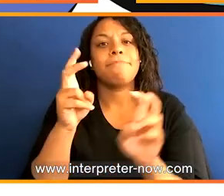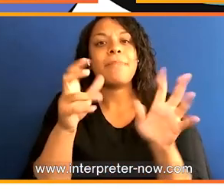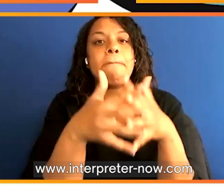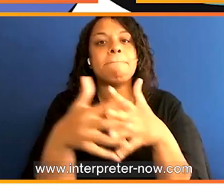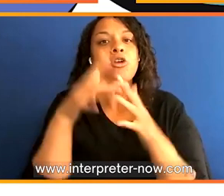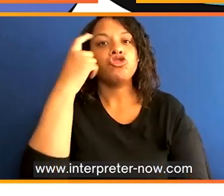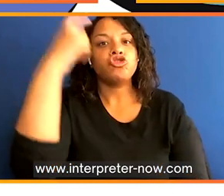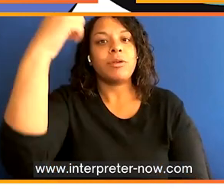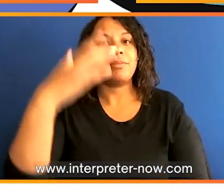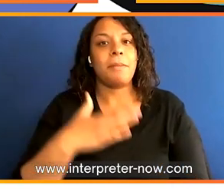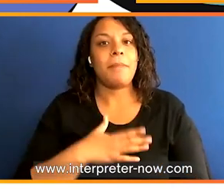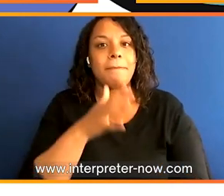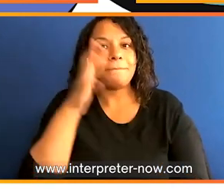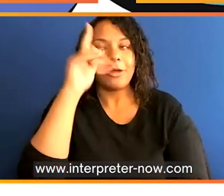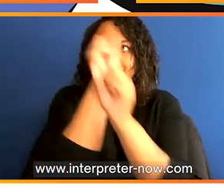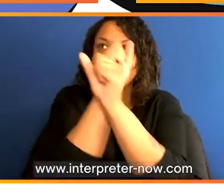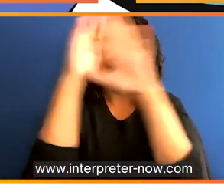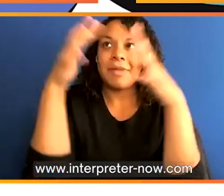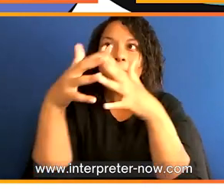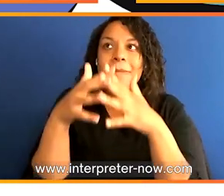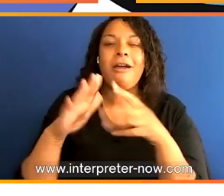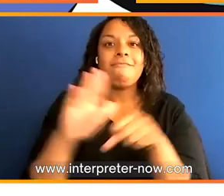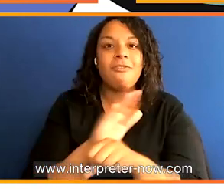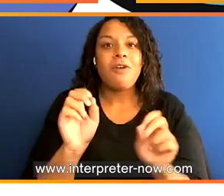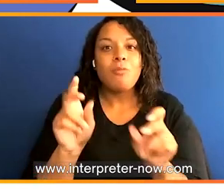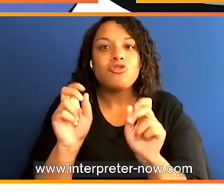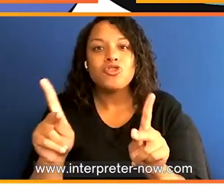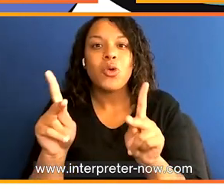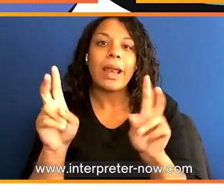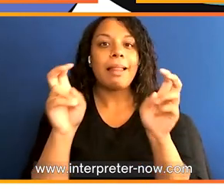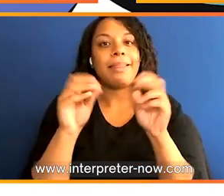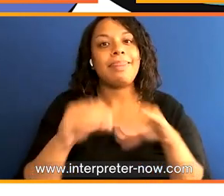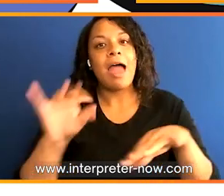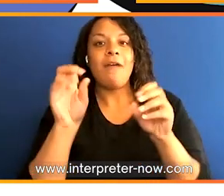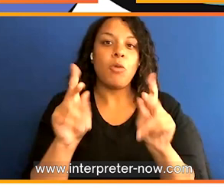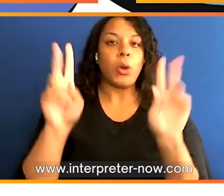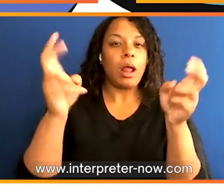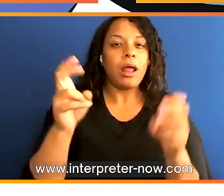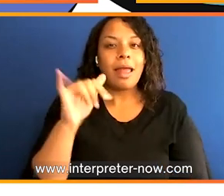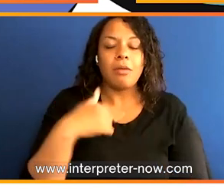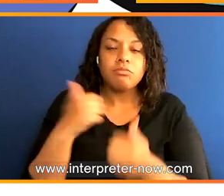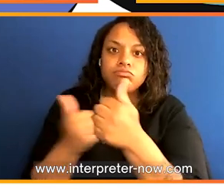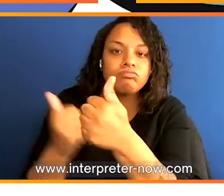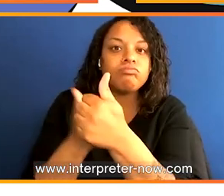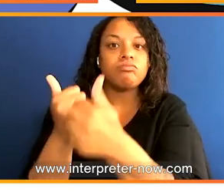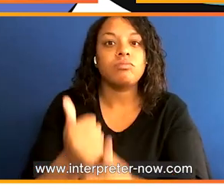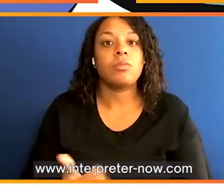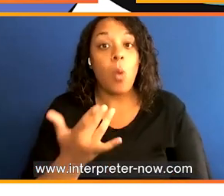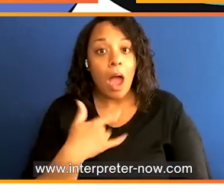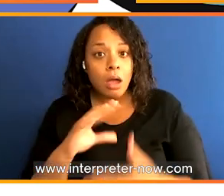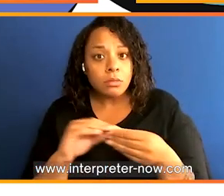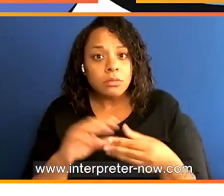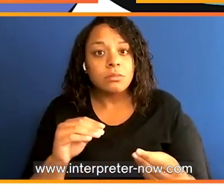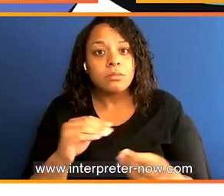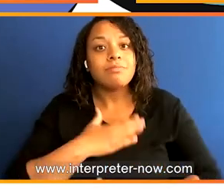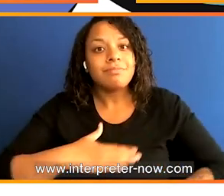thought America was full of opportunity and the land of opportunity. And so I share that with you because it was fun growing up in East LA,